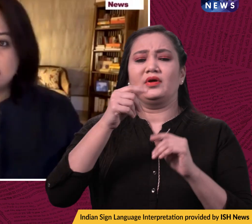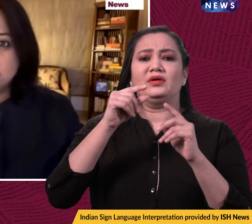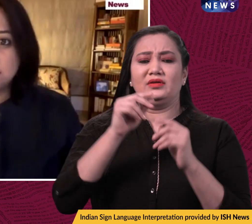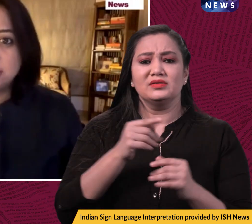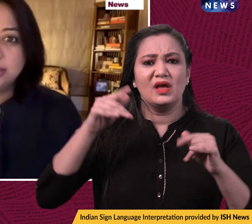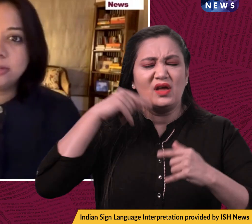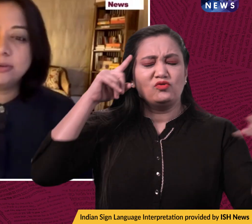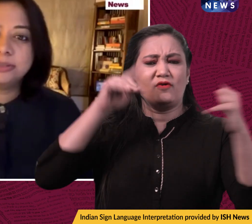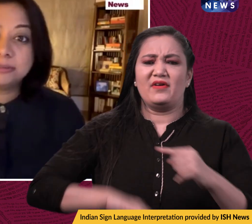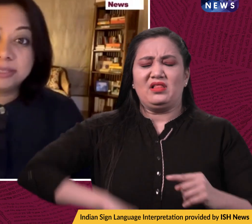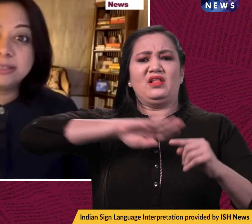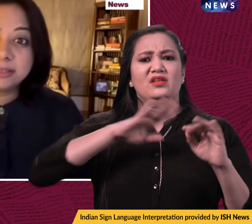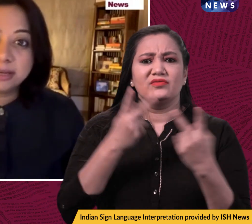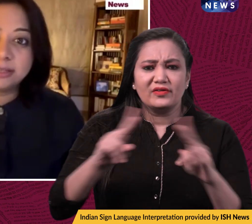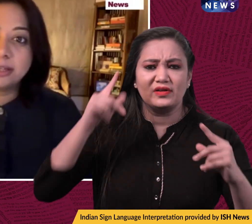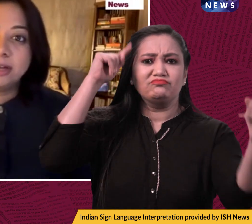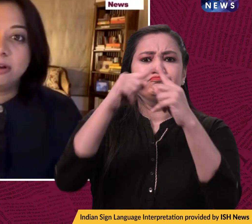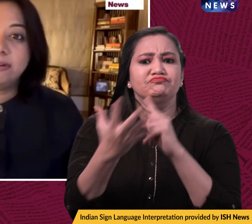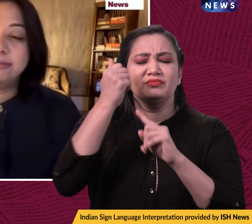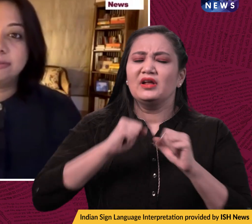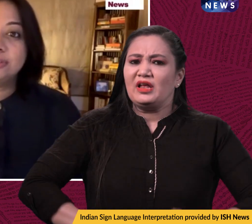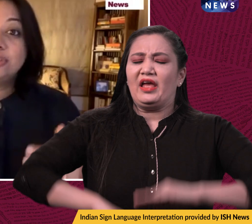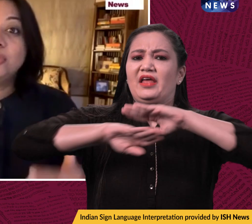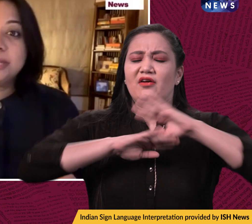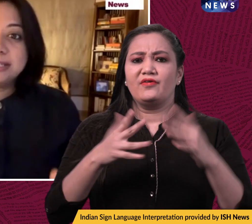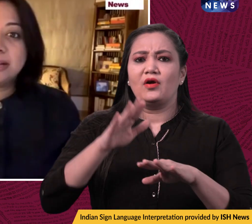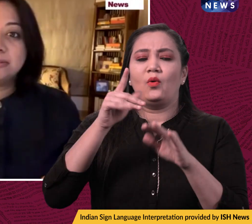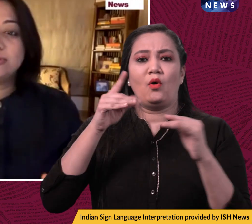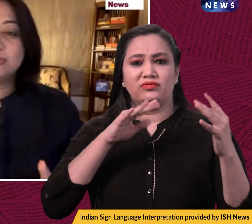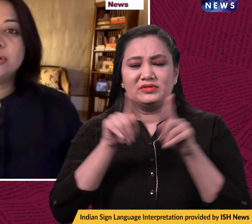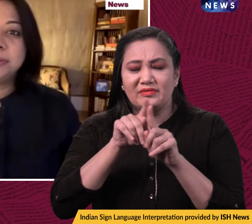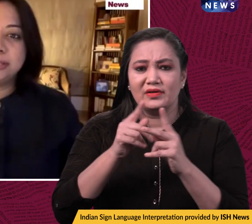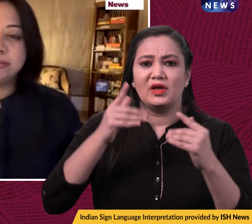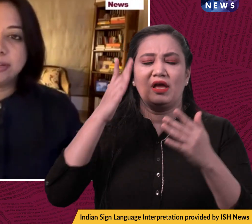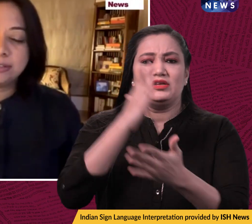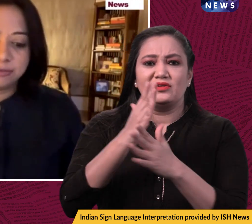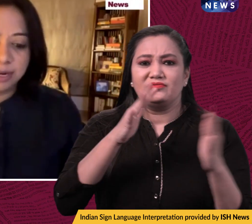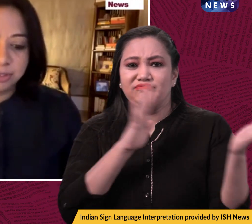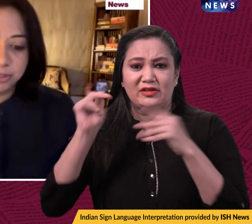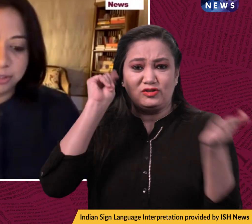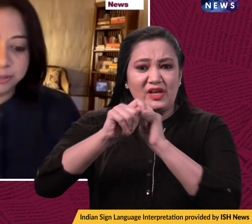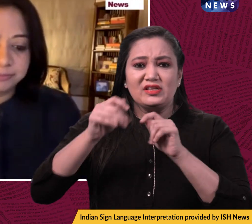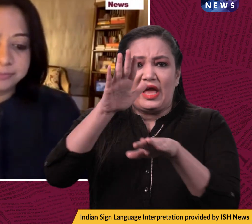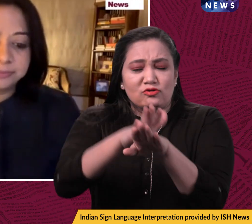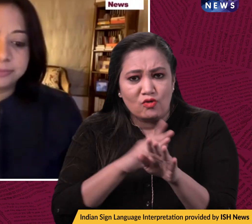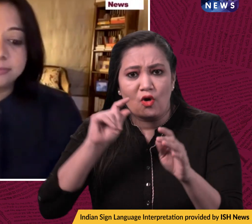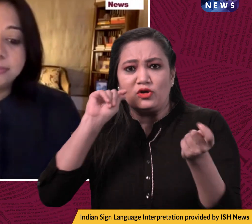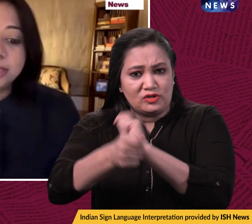simply inadequate in order to meet the targets of slowing down or stopping the effects of climate